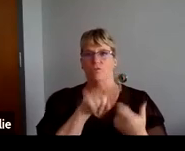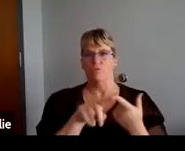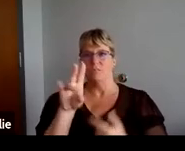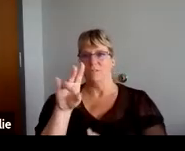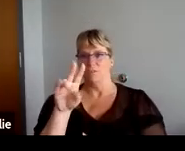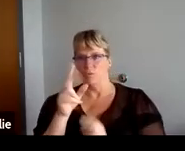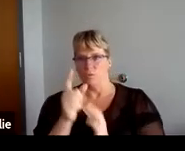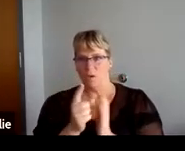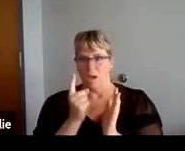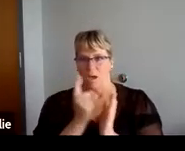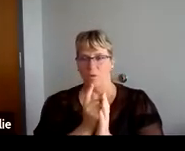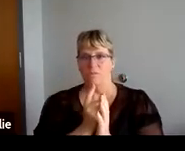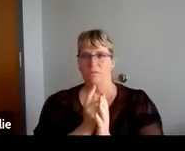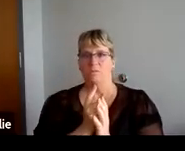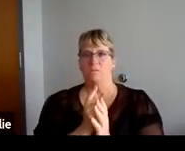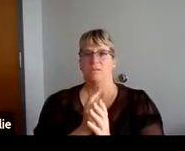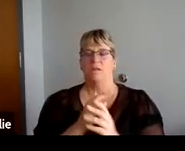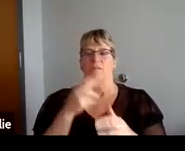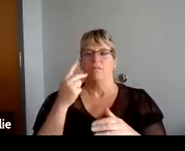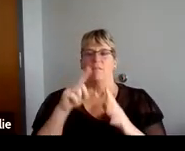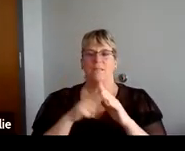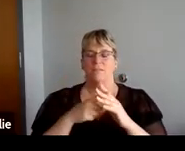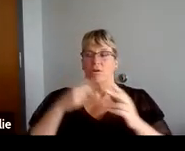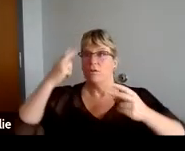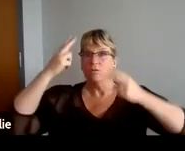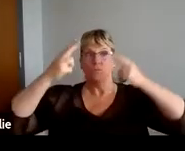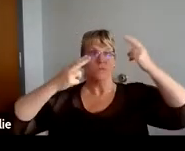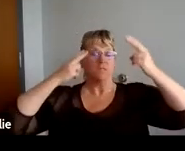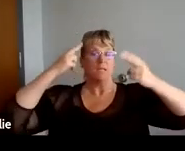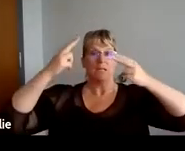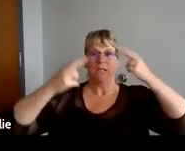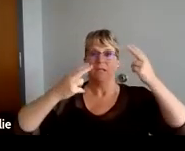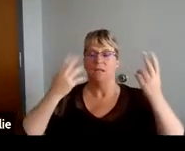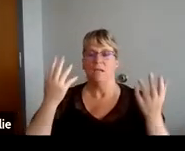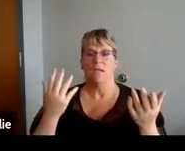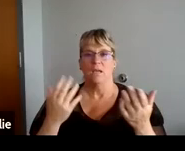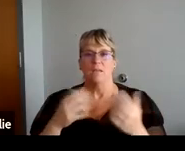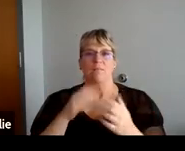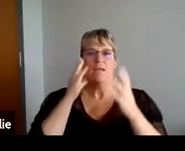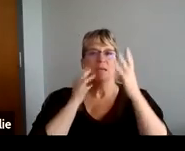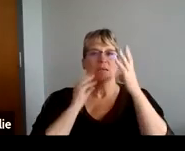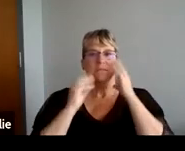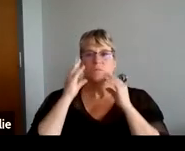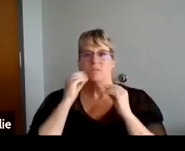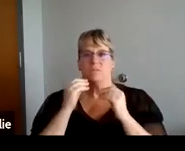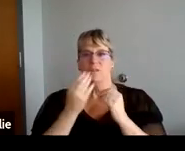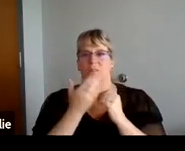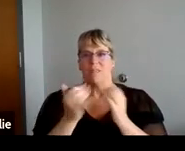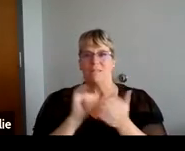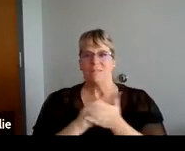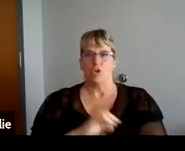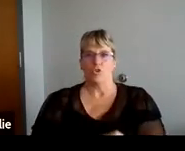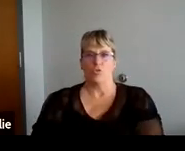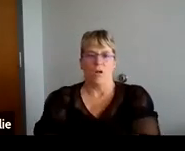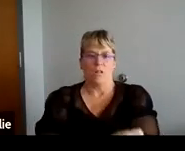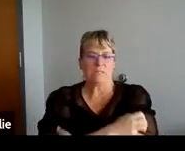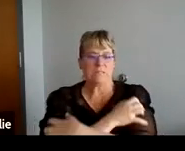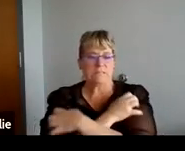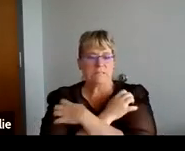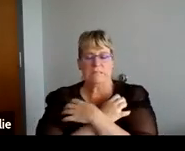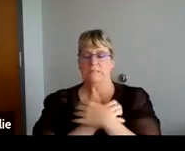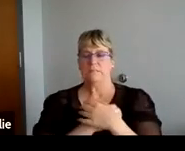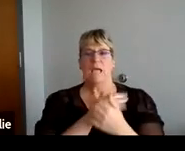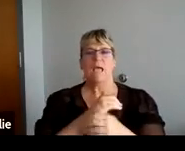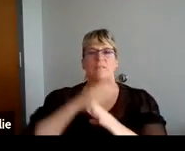the DTs, the delirium tremens, the hallucinations, the experience of things crawling on them increases, as well as